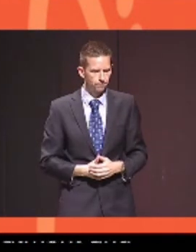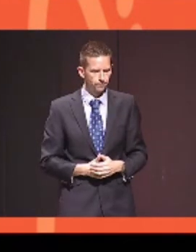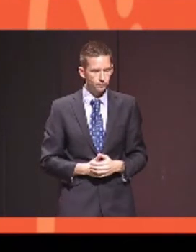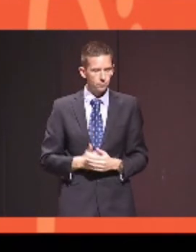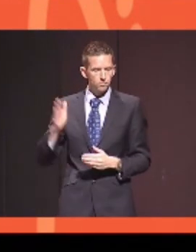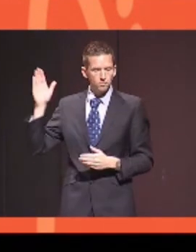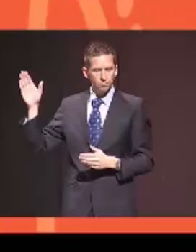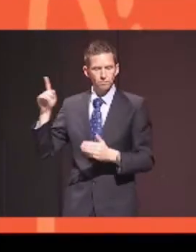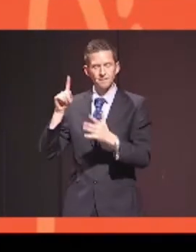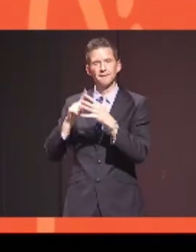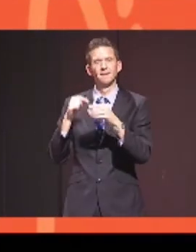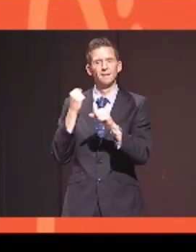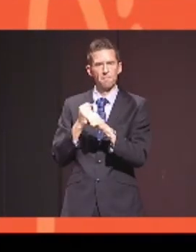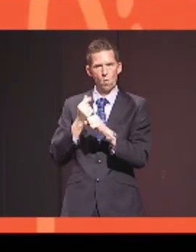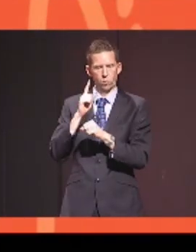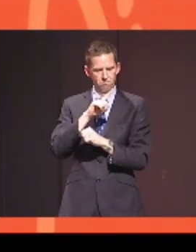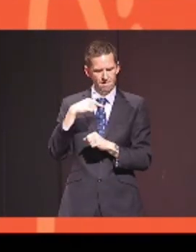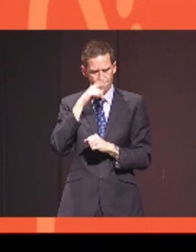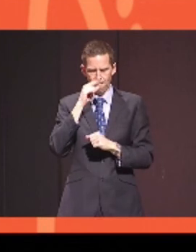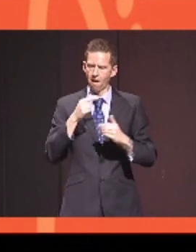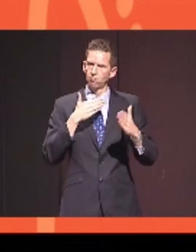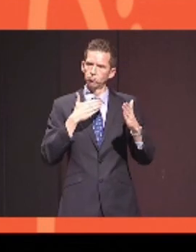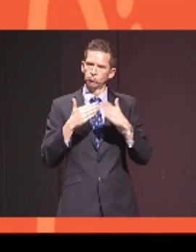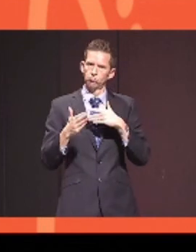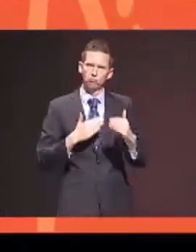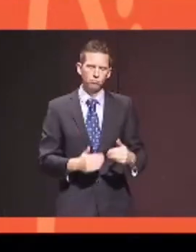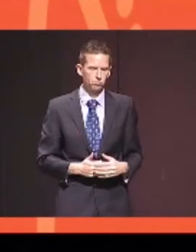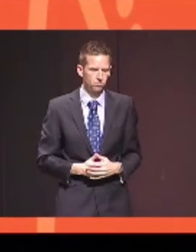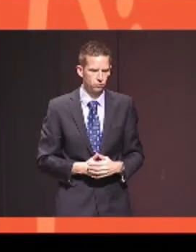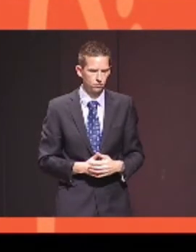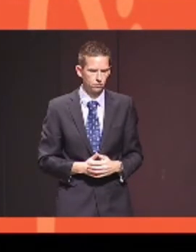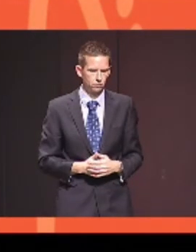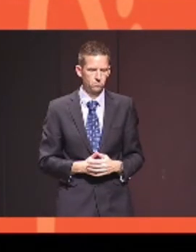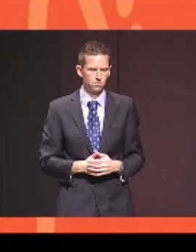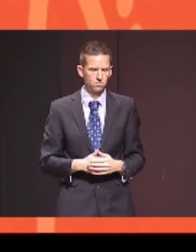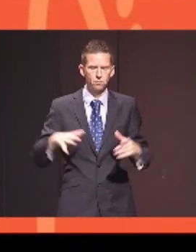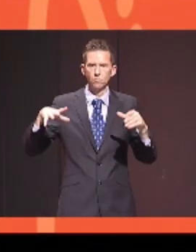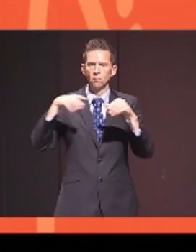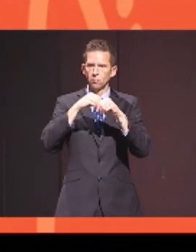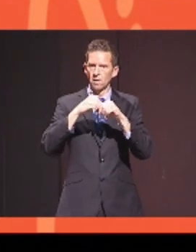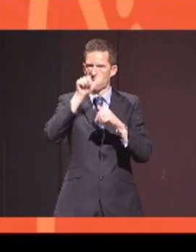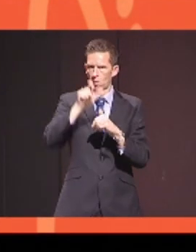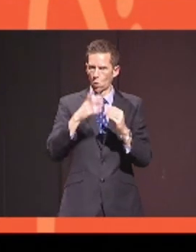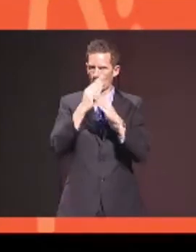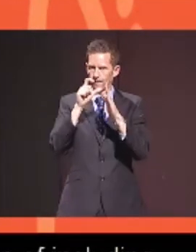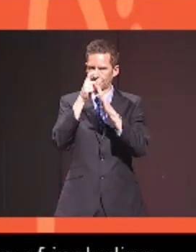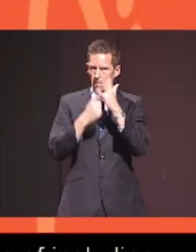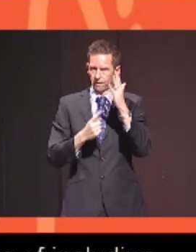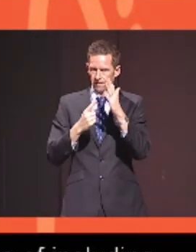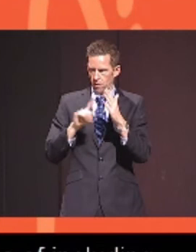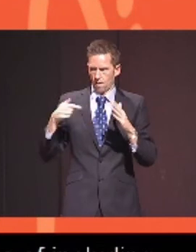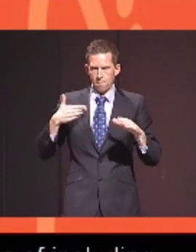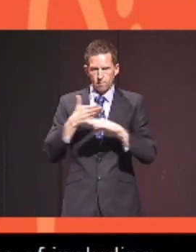an example of what we can do in terms of including persons with disabilities in